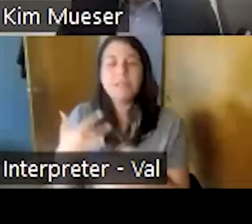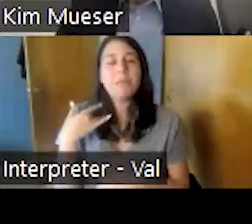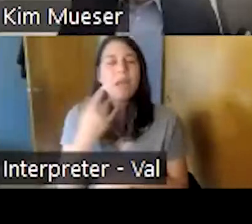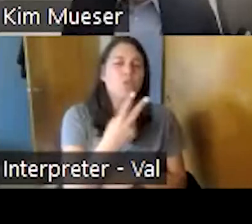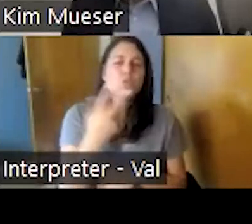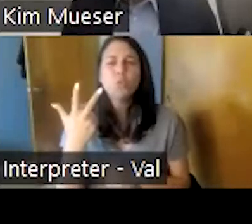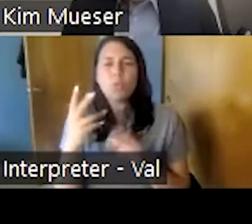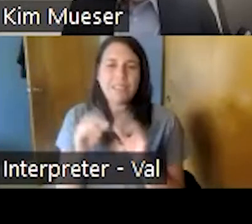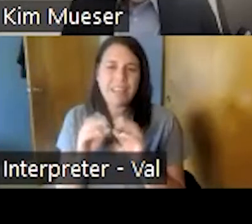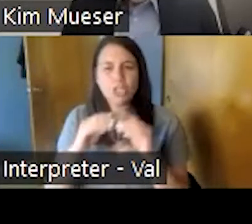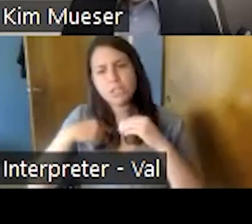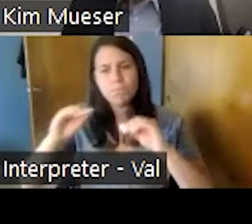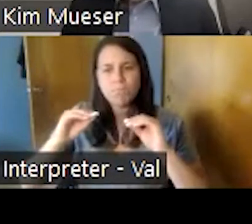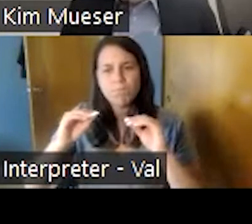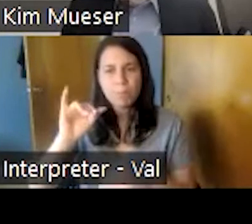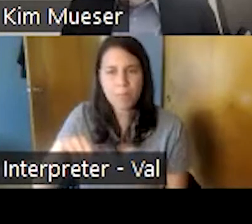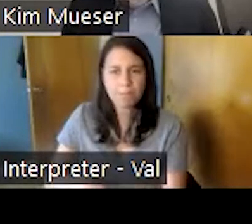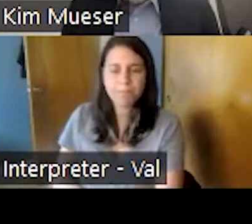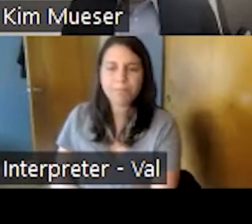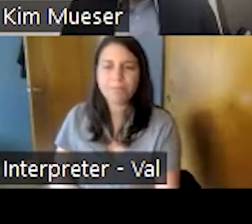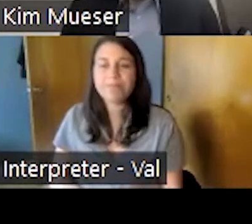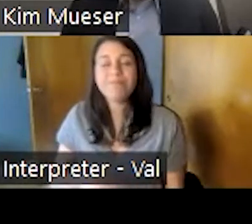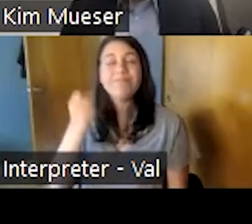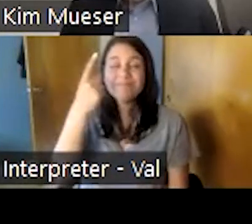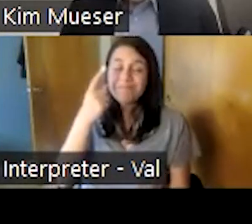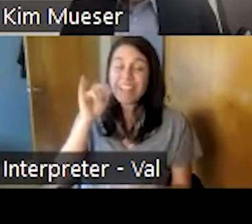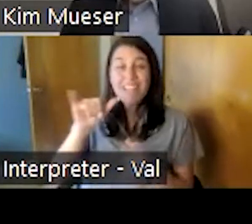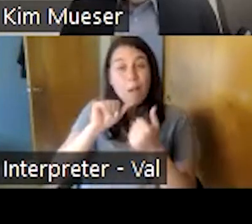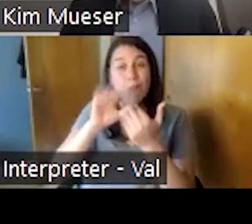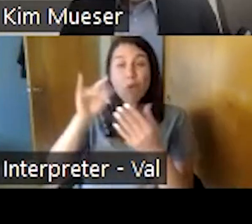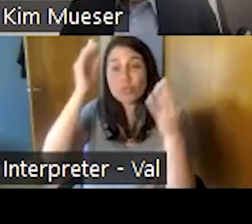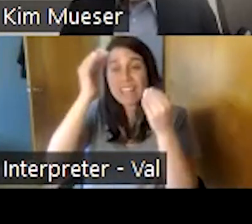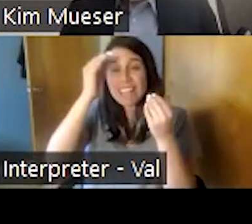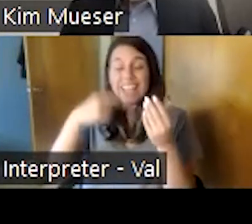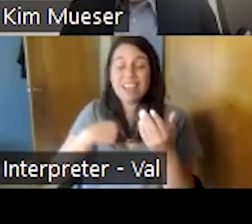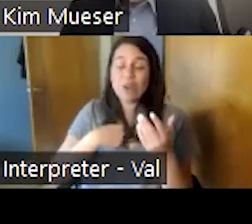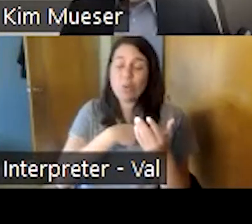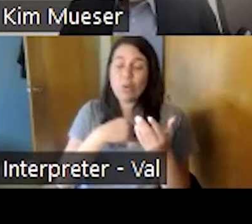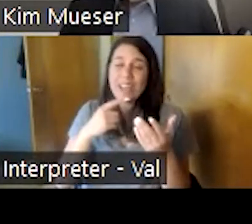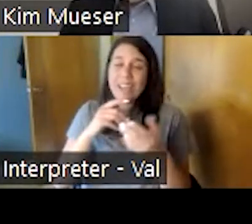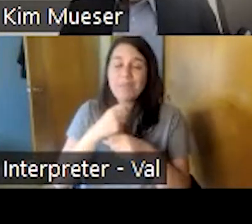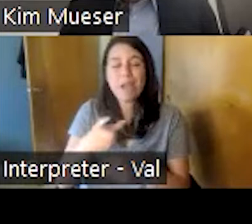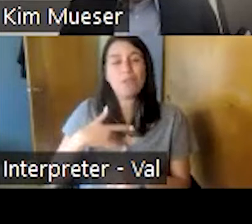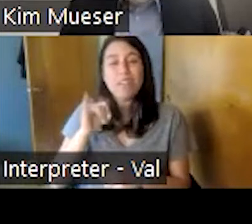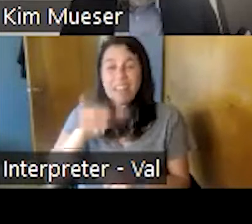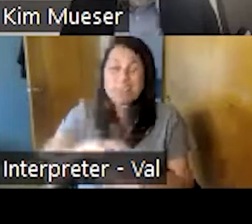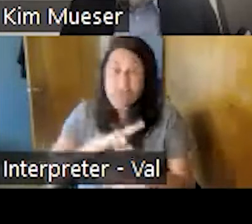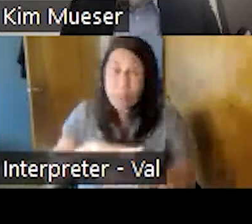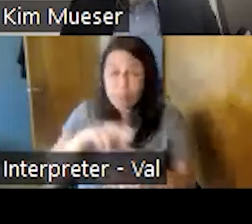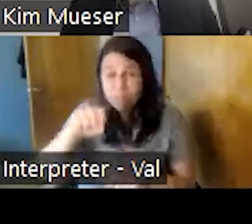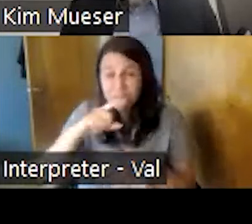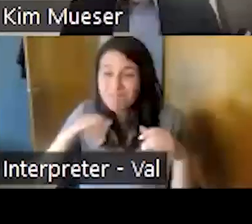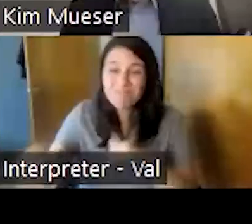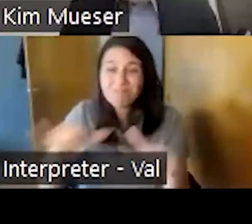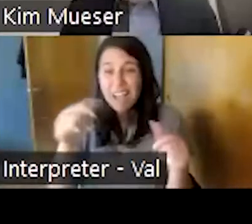sessions teaching this. We normalize common styles of thinking as errors that everybody participates in, elicit personal